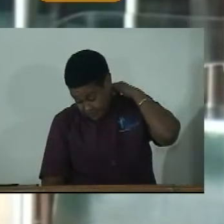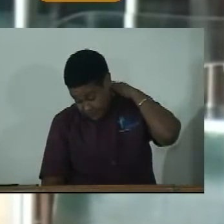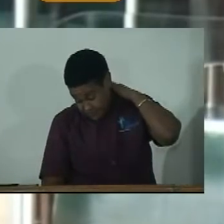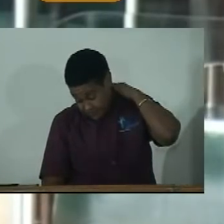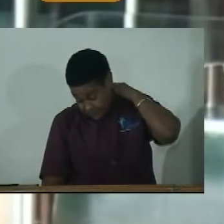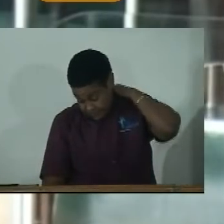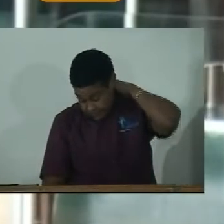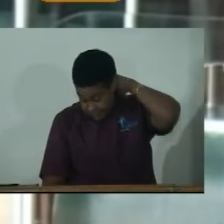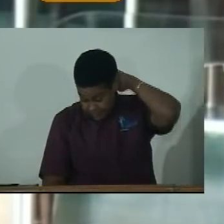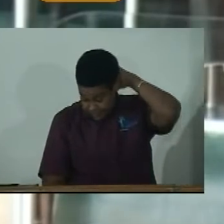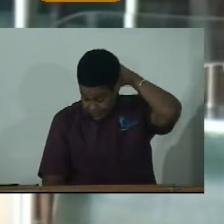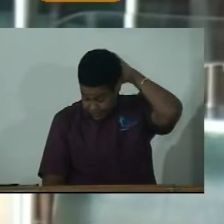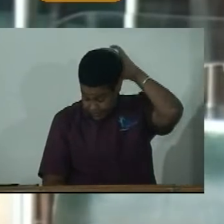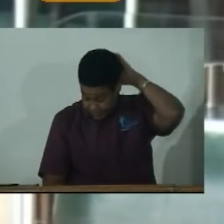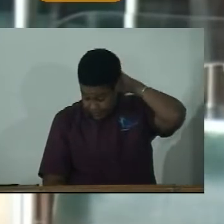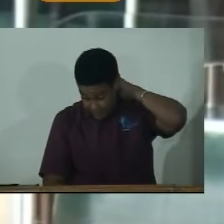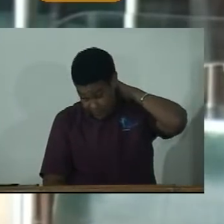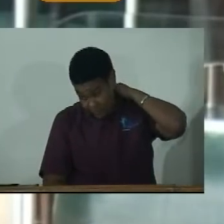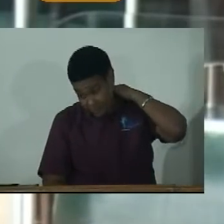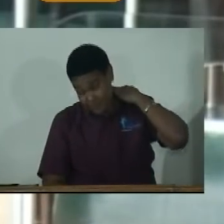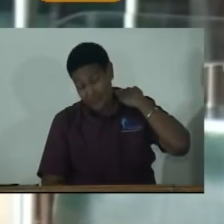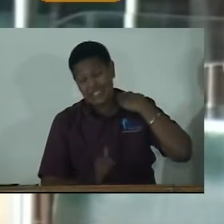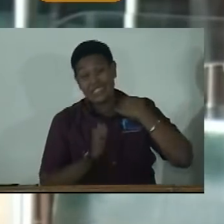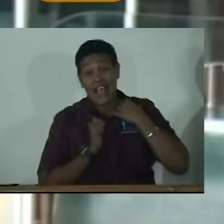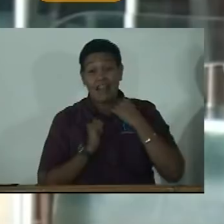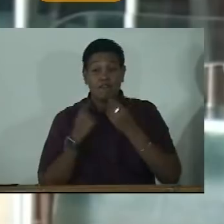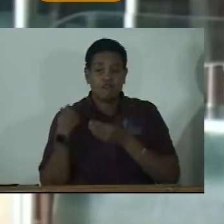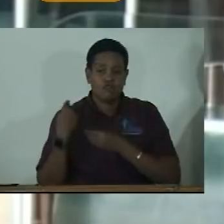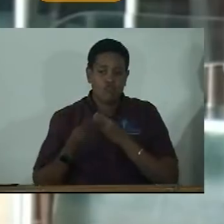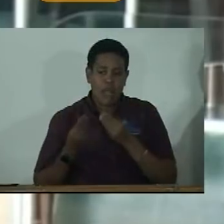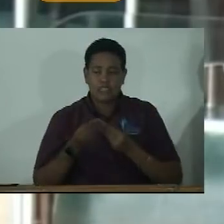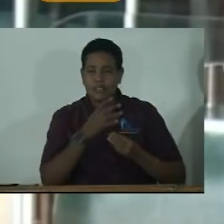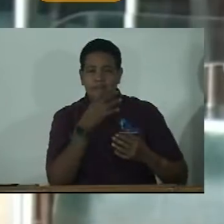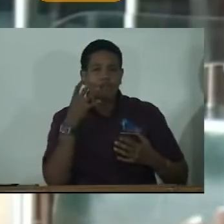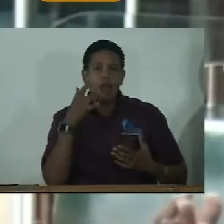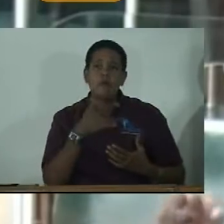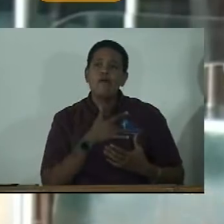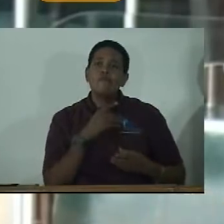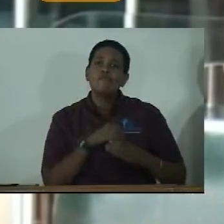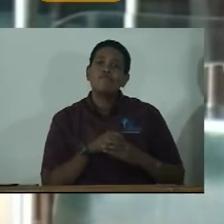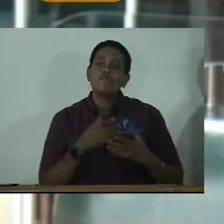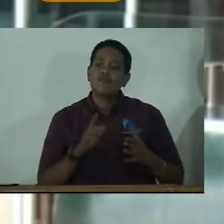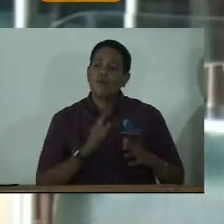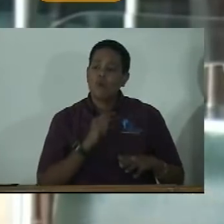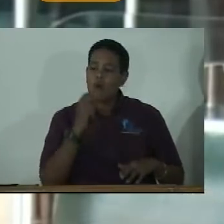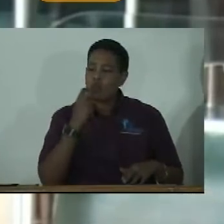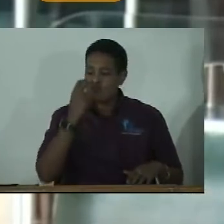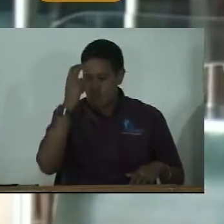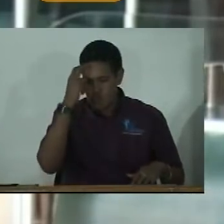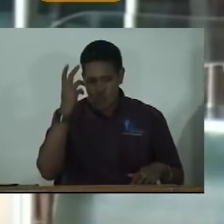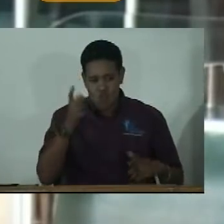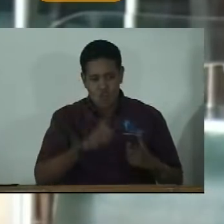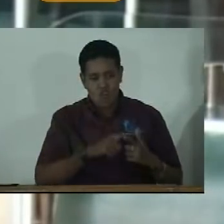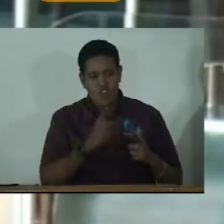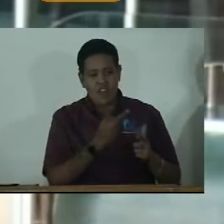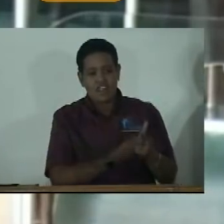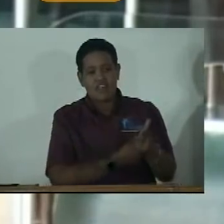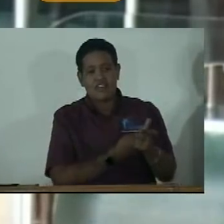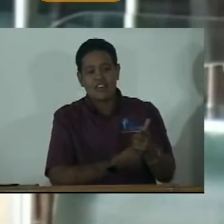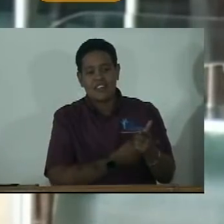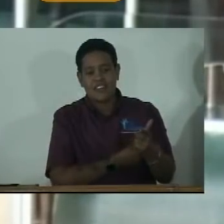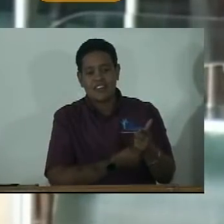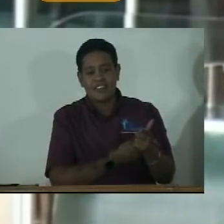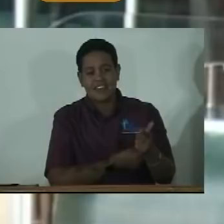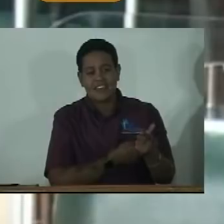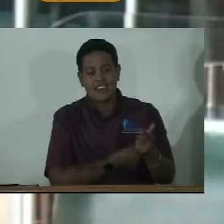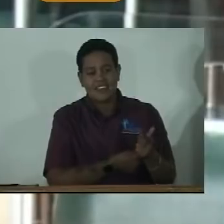farmer. I'm a traditional farmer at heart. I want to raise goats and sheep.